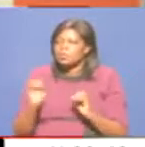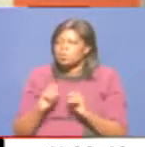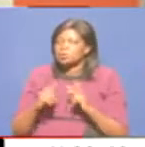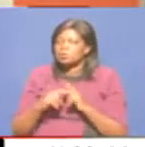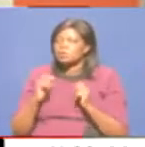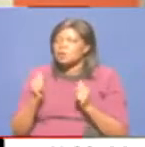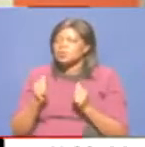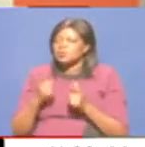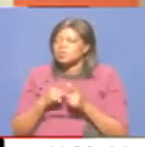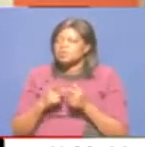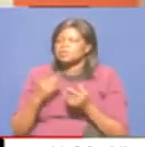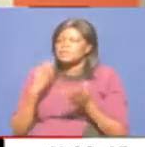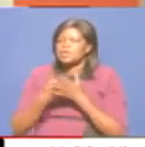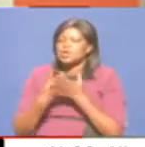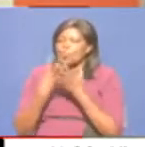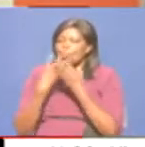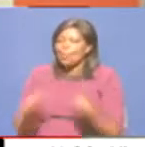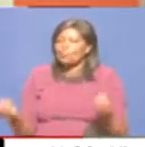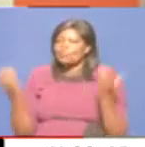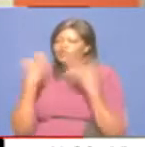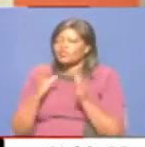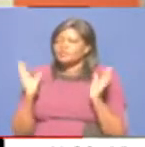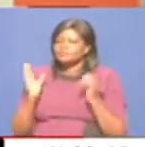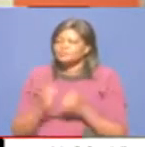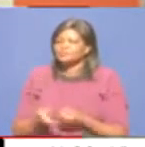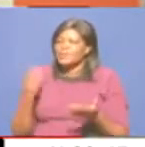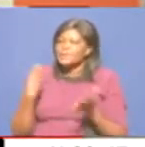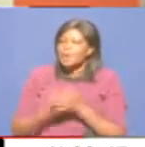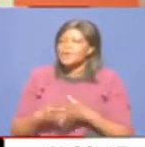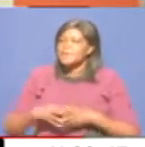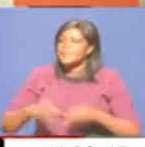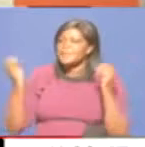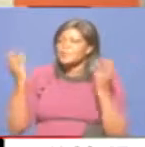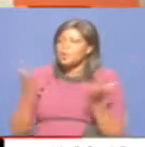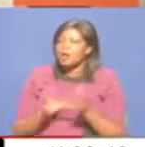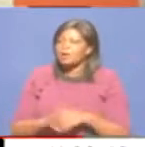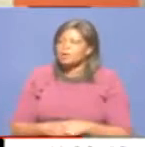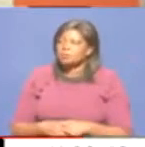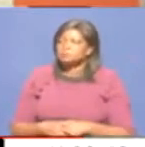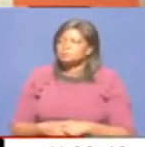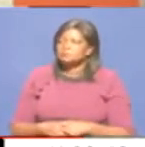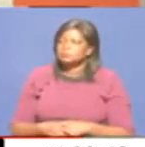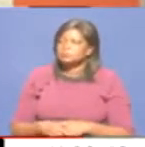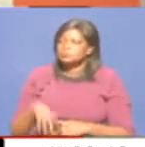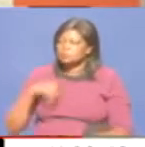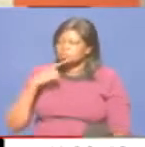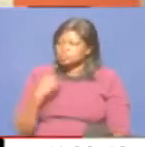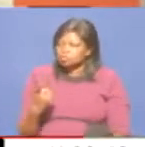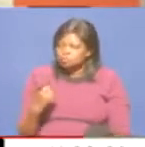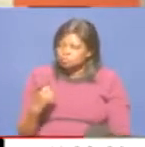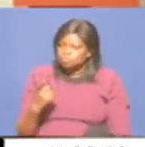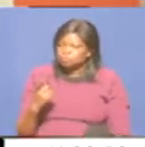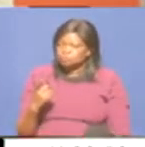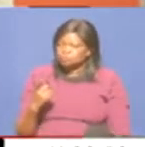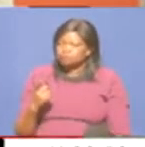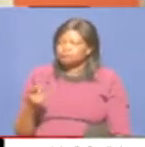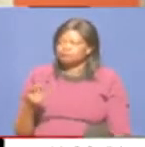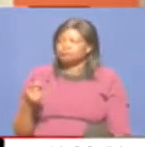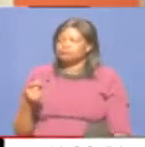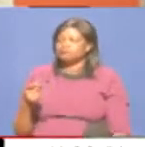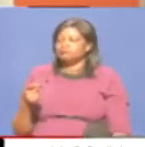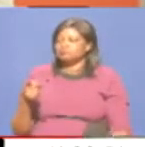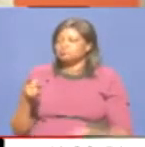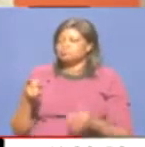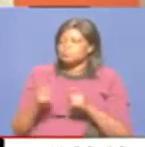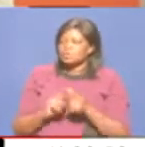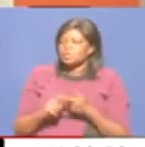gone. We should be asking ourselves, where did the money go? Where are the people who are supposed to? And therefore it comes again to parliament and the